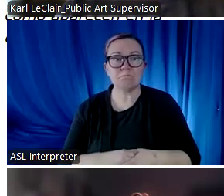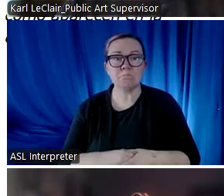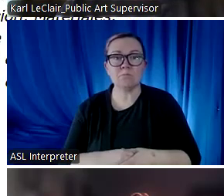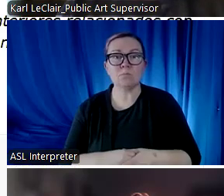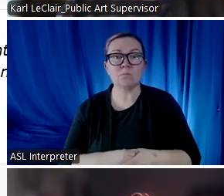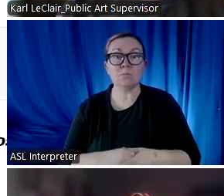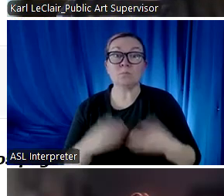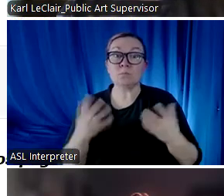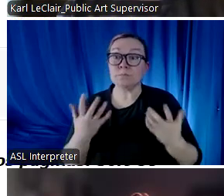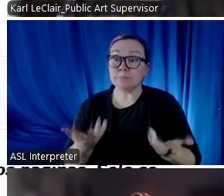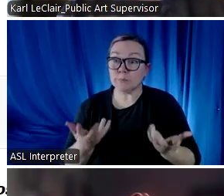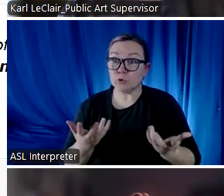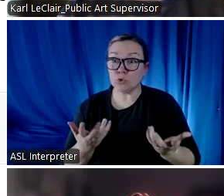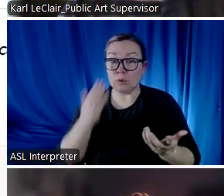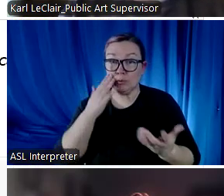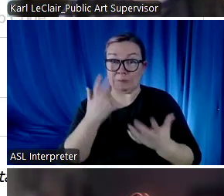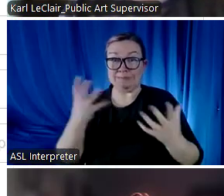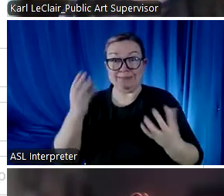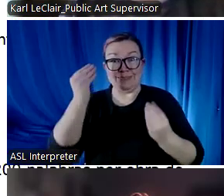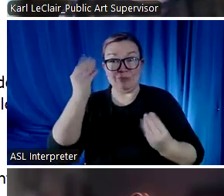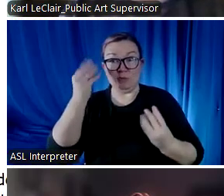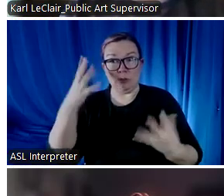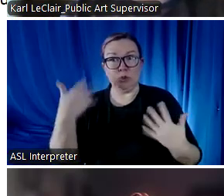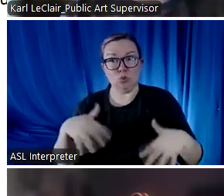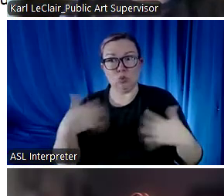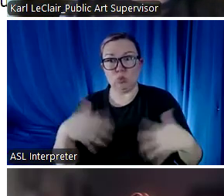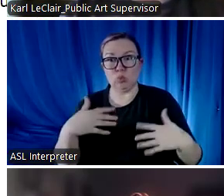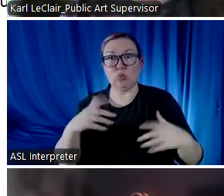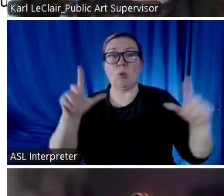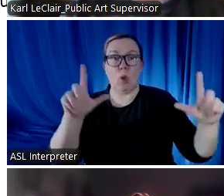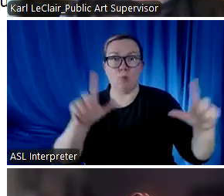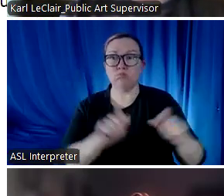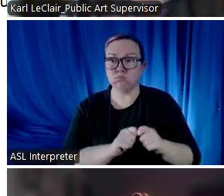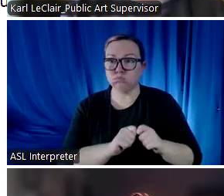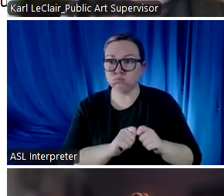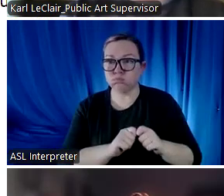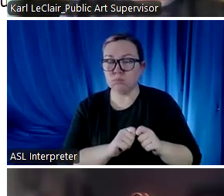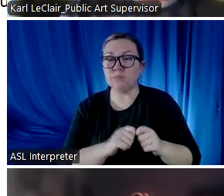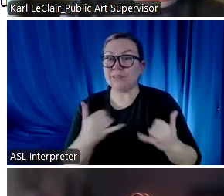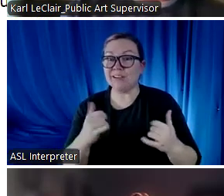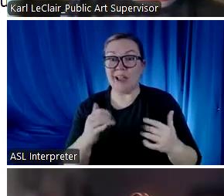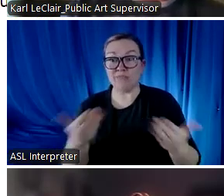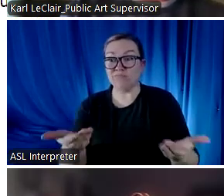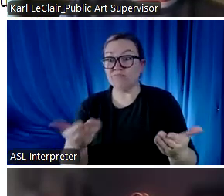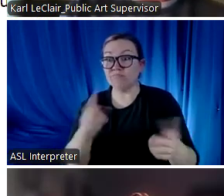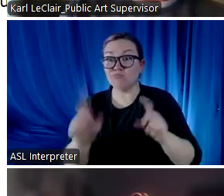So with that, I know it's a lot of information. I'm going to stop sharing, and we'll just open it up for